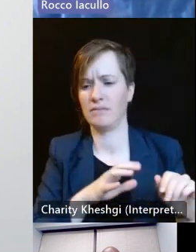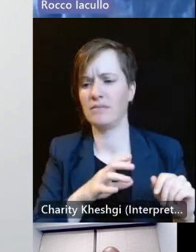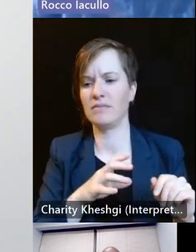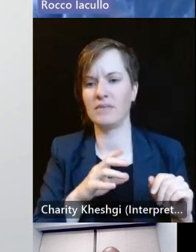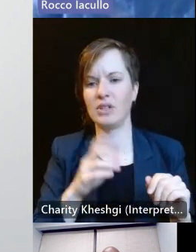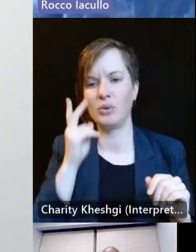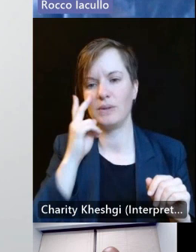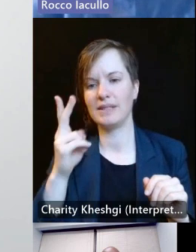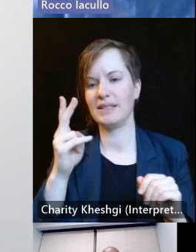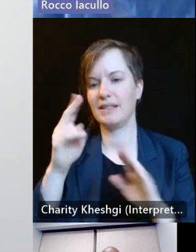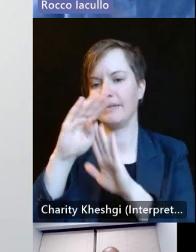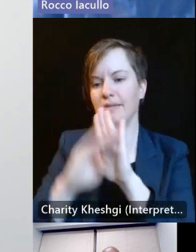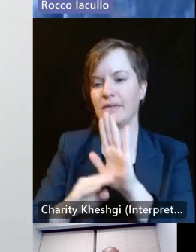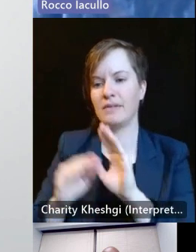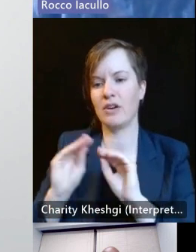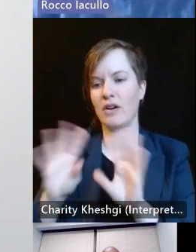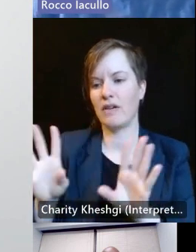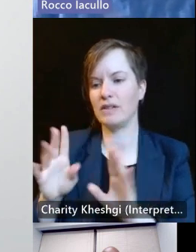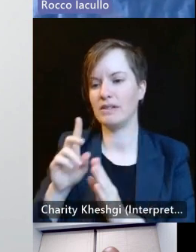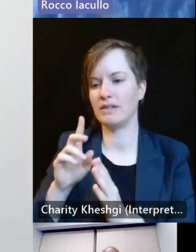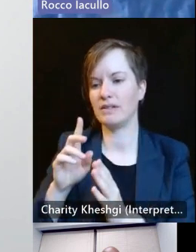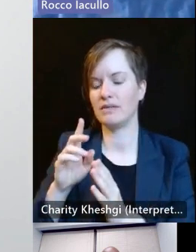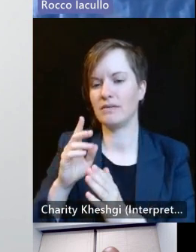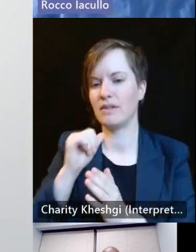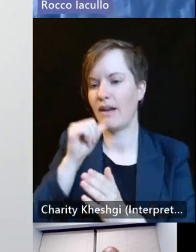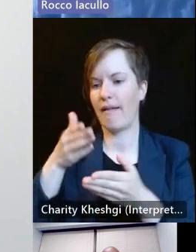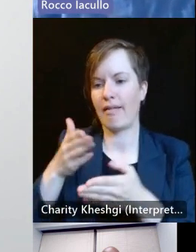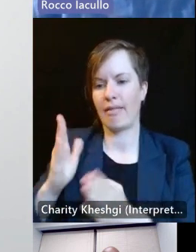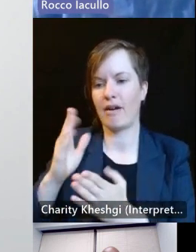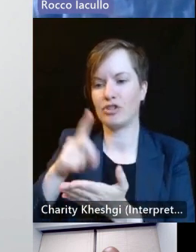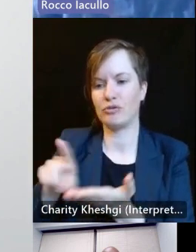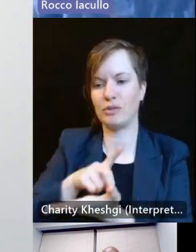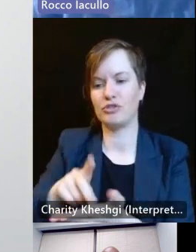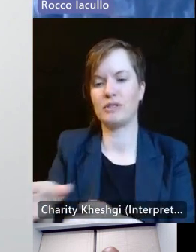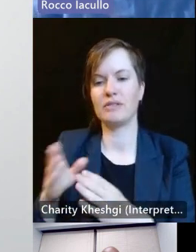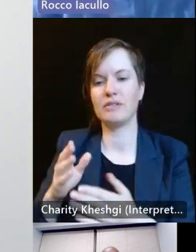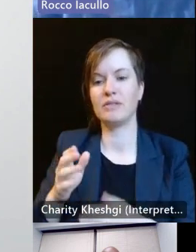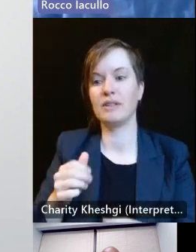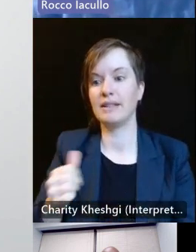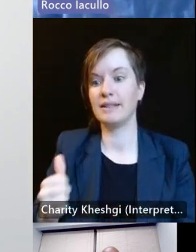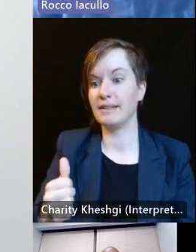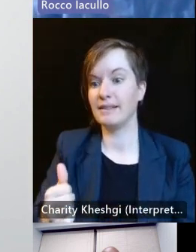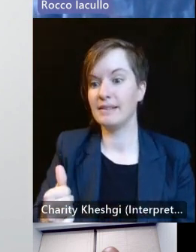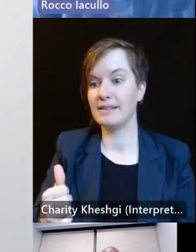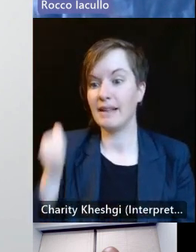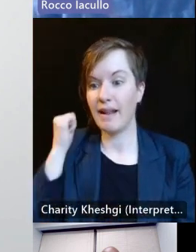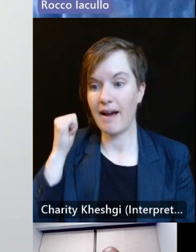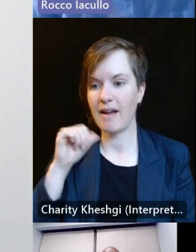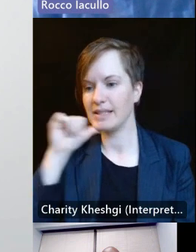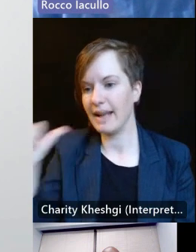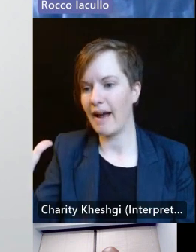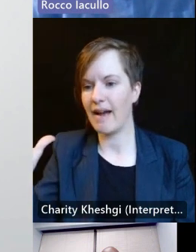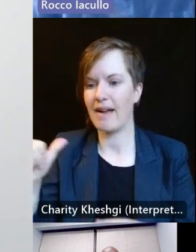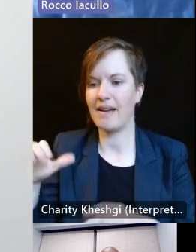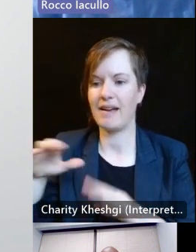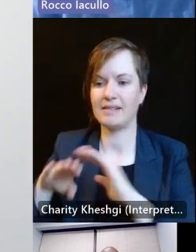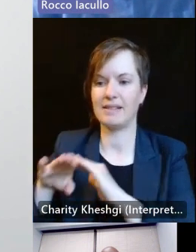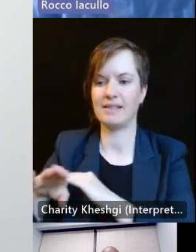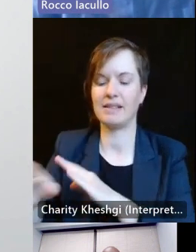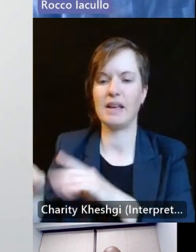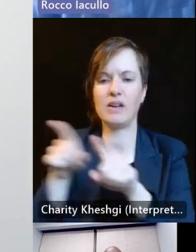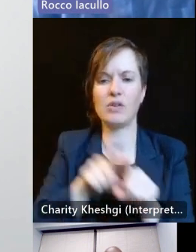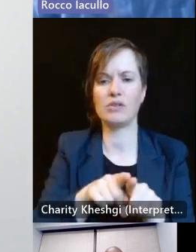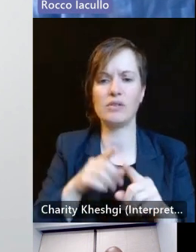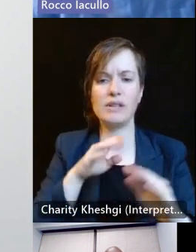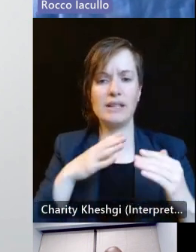on discrimination, such as outright denial of access to full and equal enjoyment of programs, services,